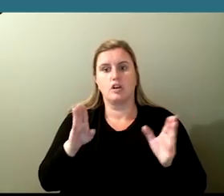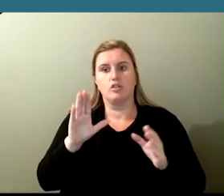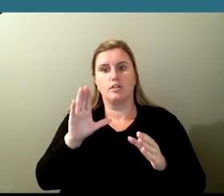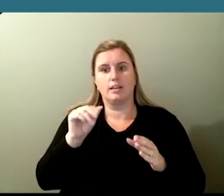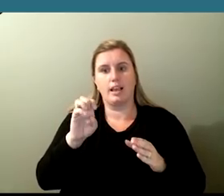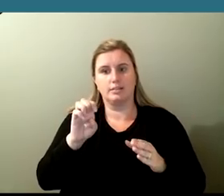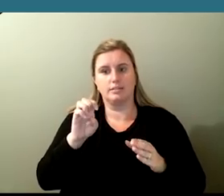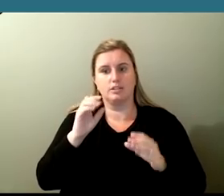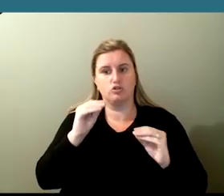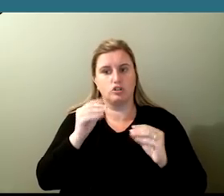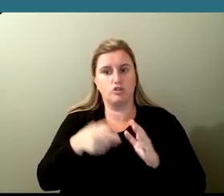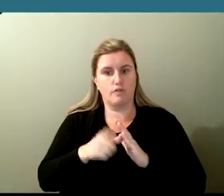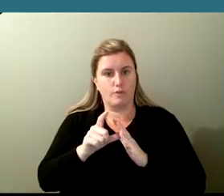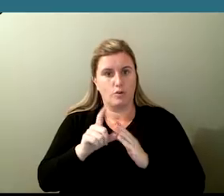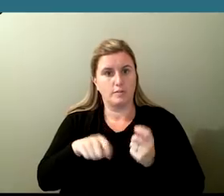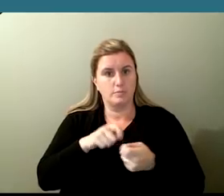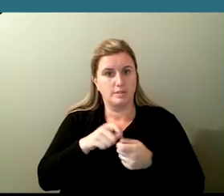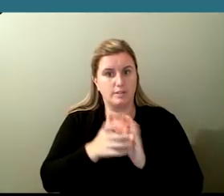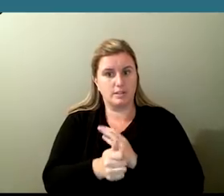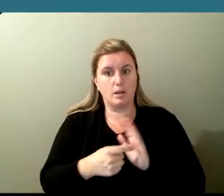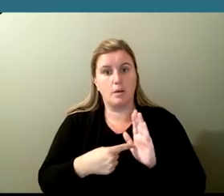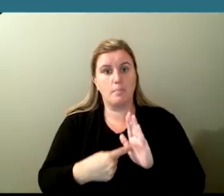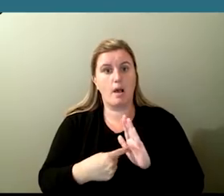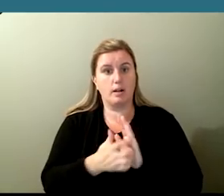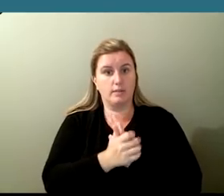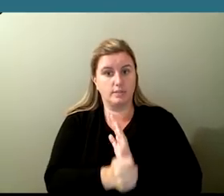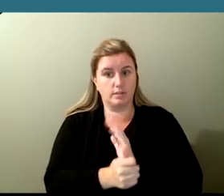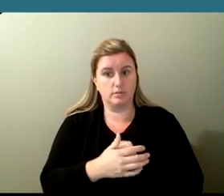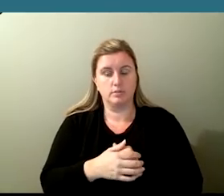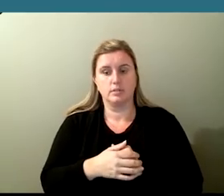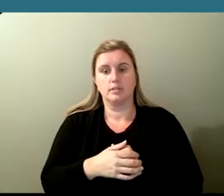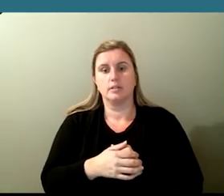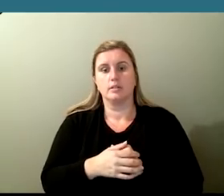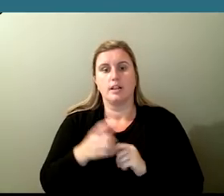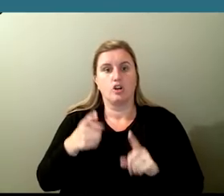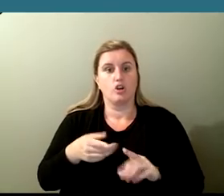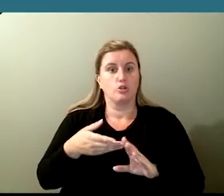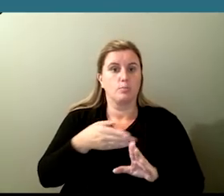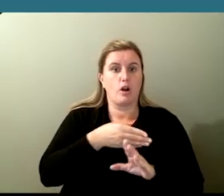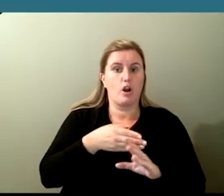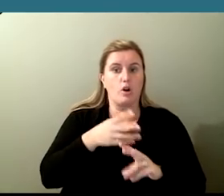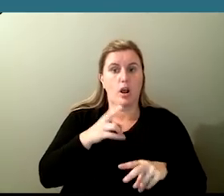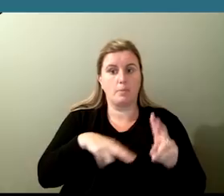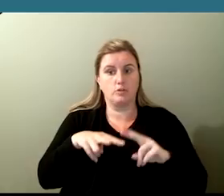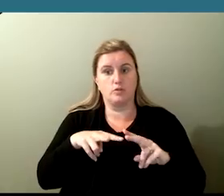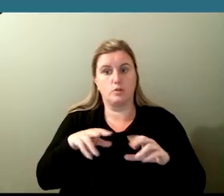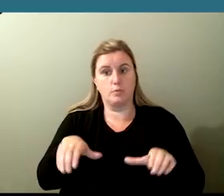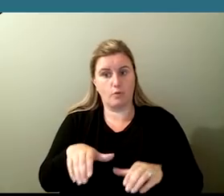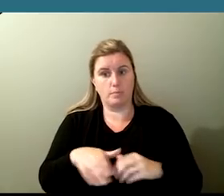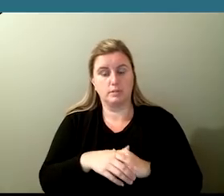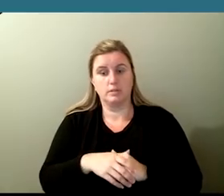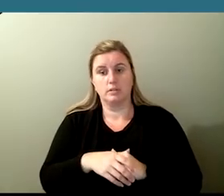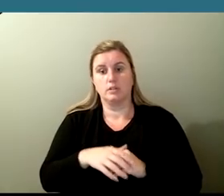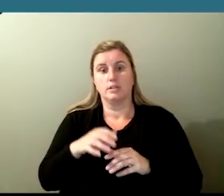or review of specific skills, modeling of skills that occurs prior, observation of performances,